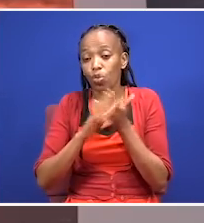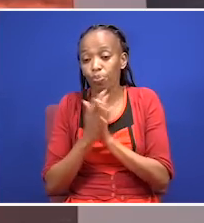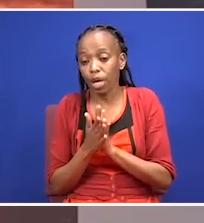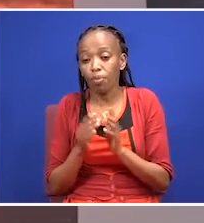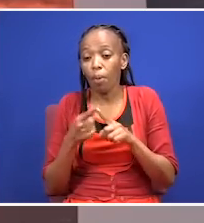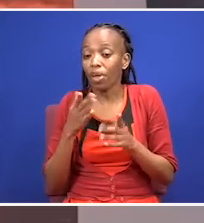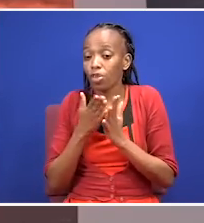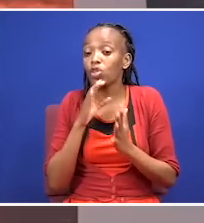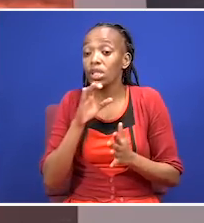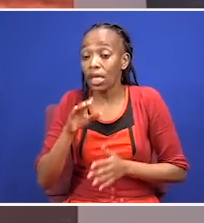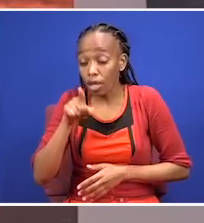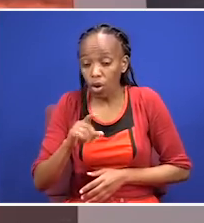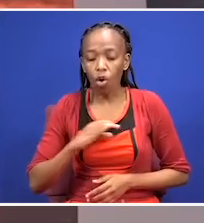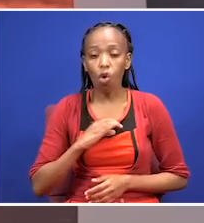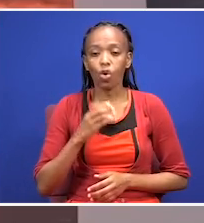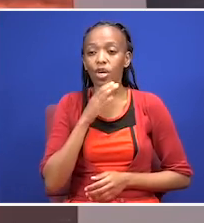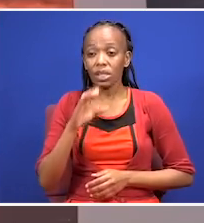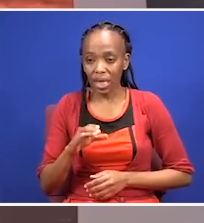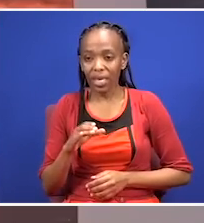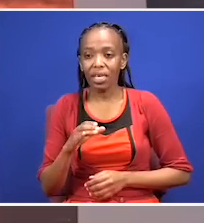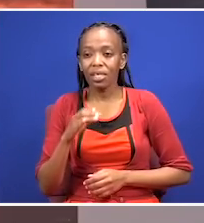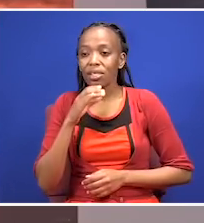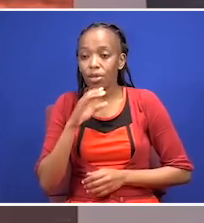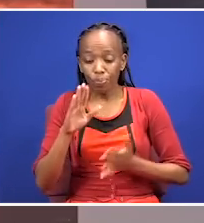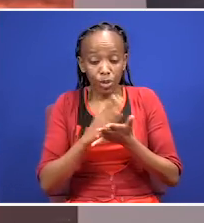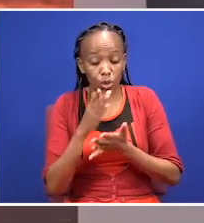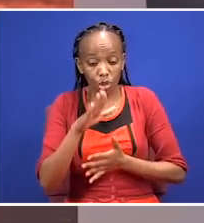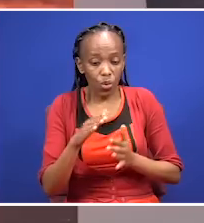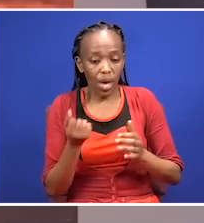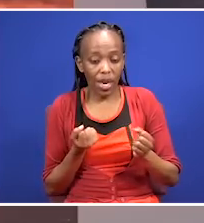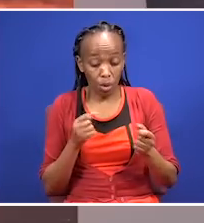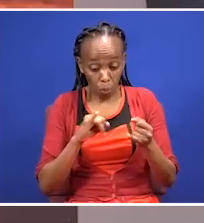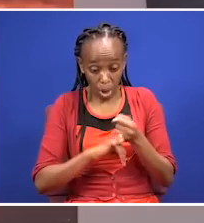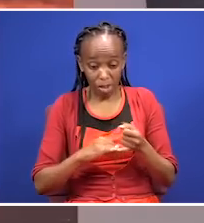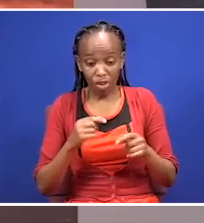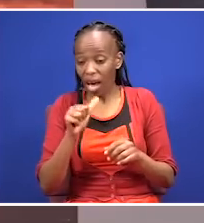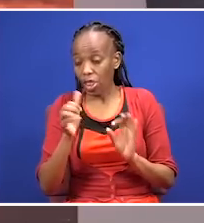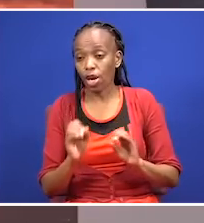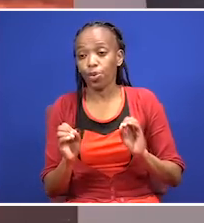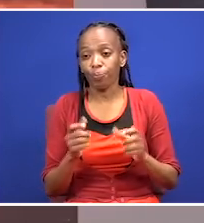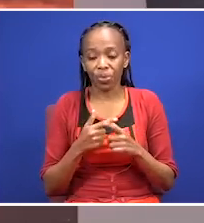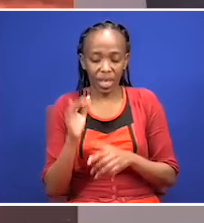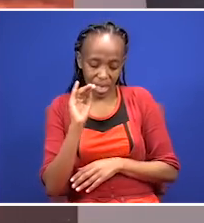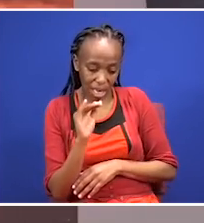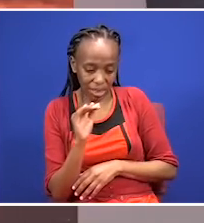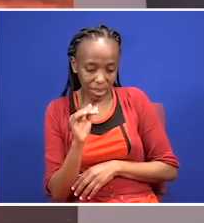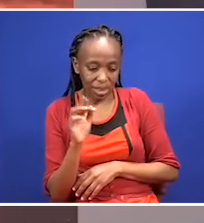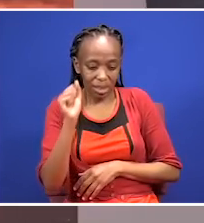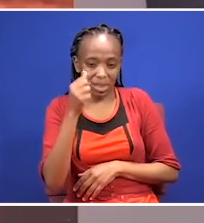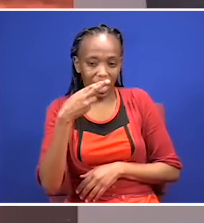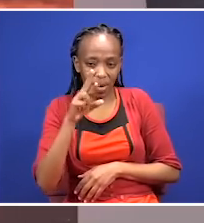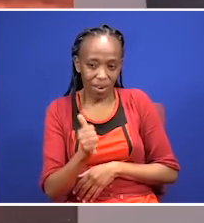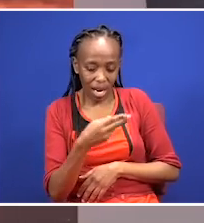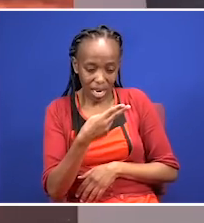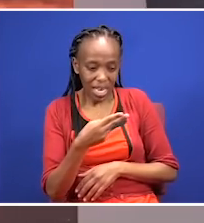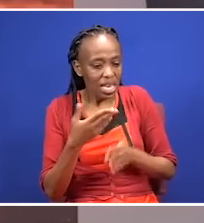your son your own son son born between you and sarah not any other and he asked this question to sarah is